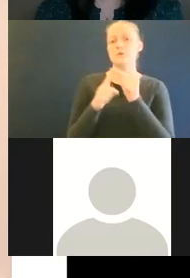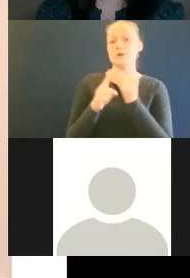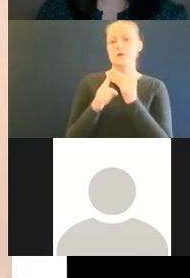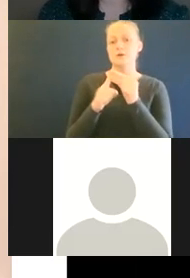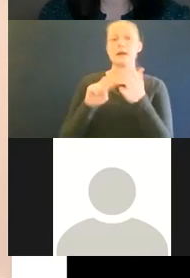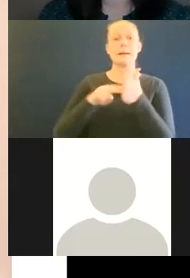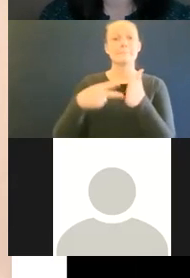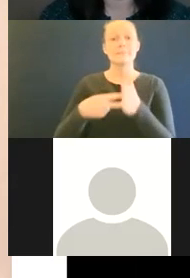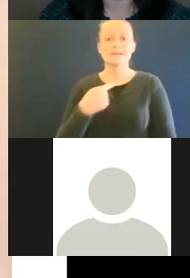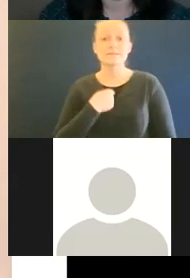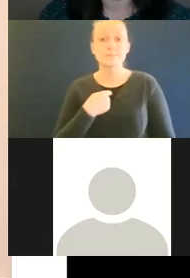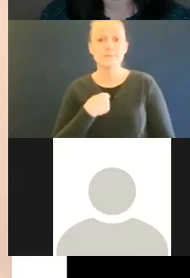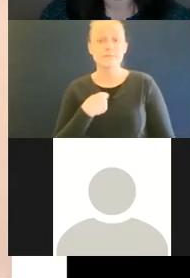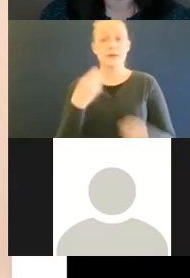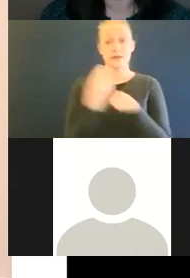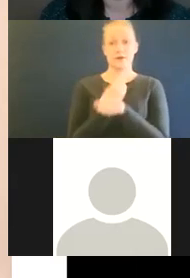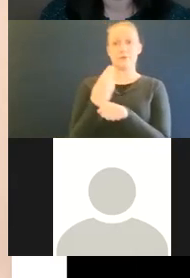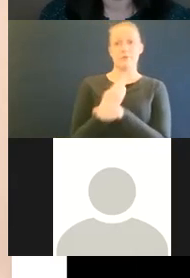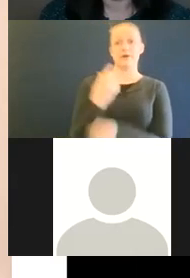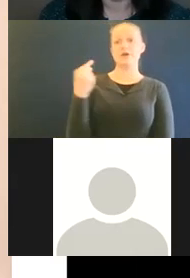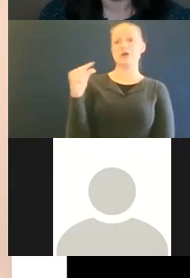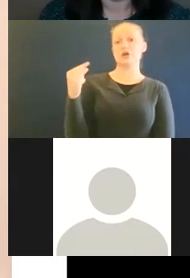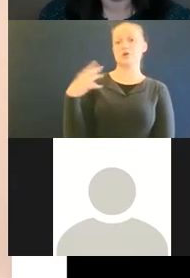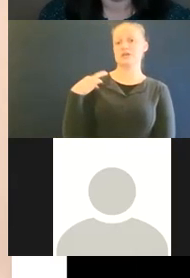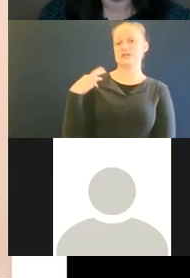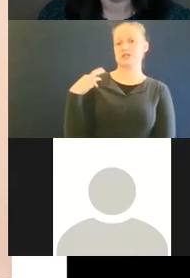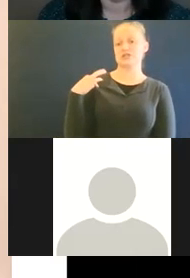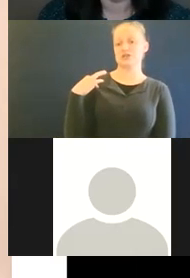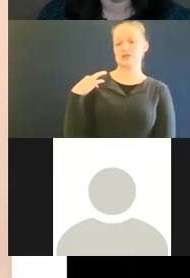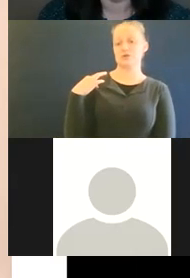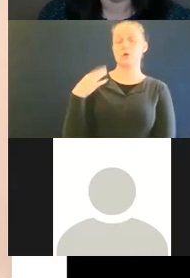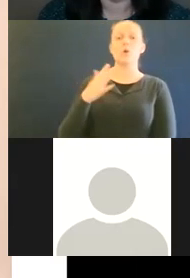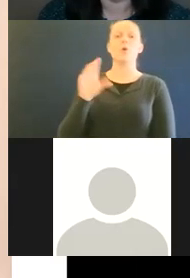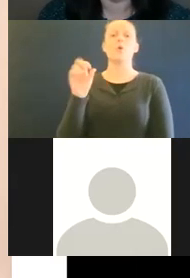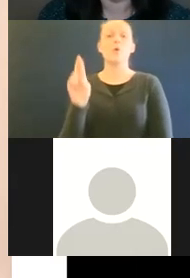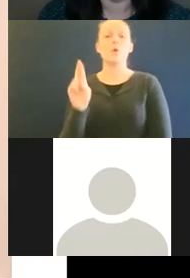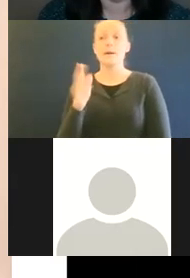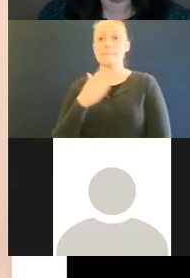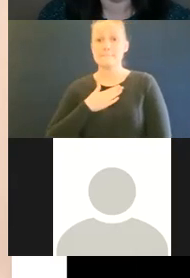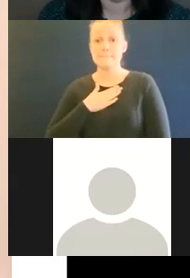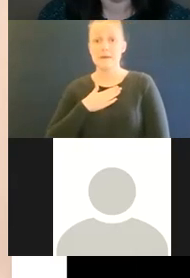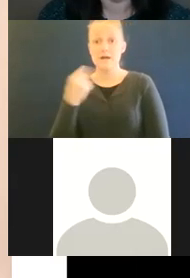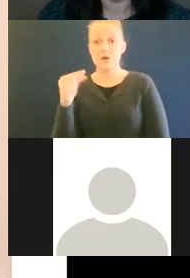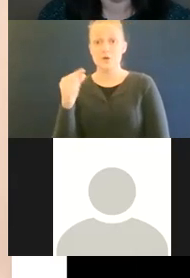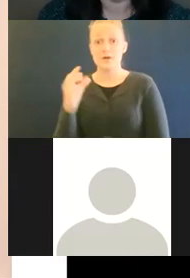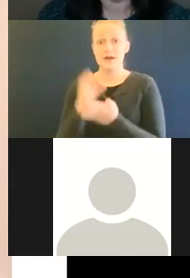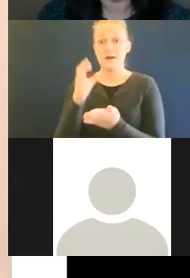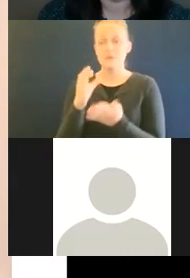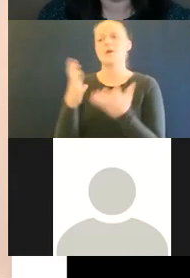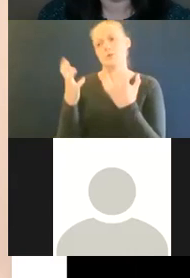wearing a green shirt, I want my green cup, or my green socks are